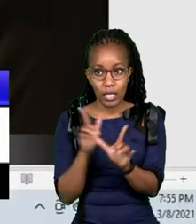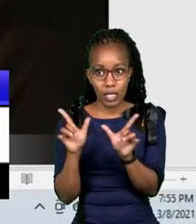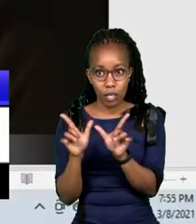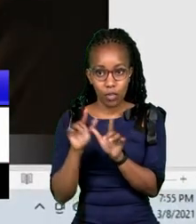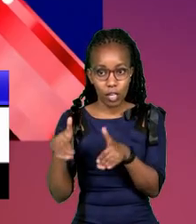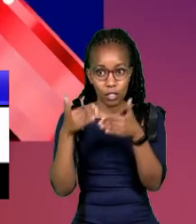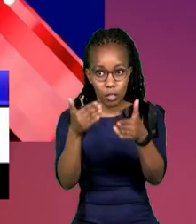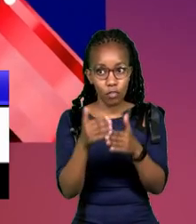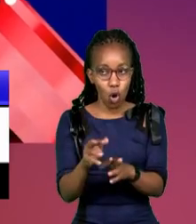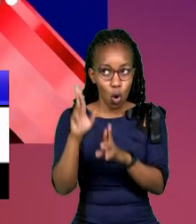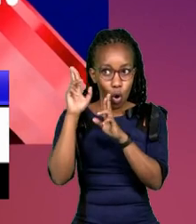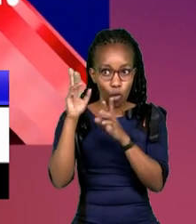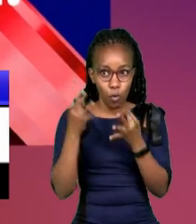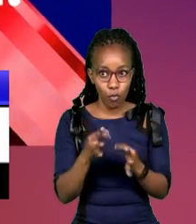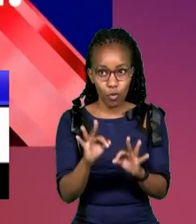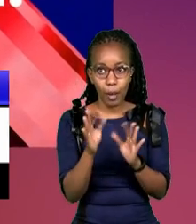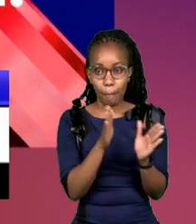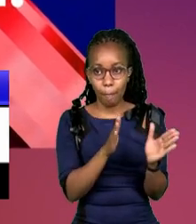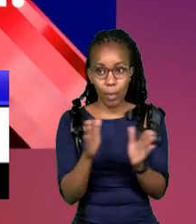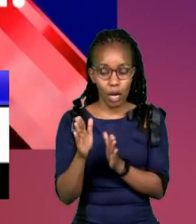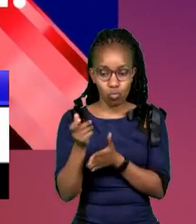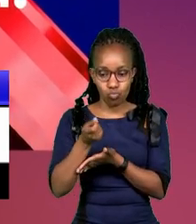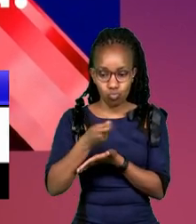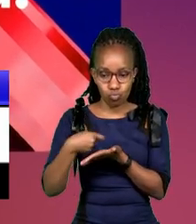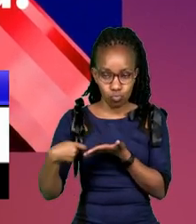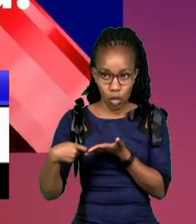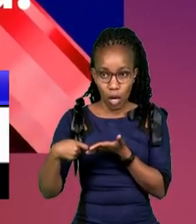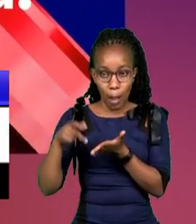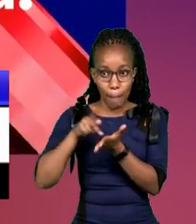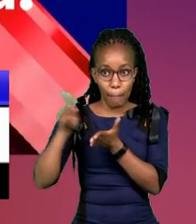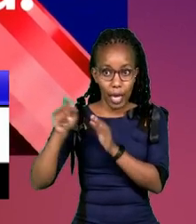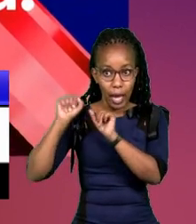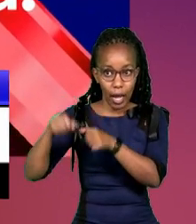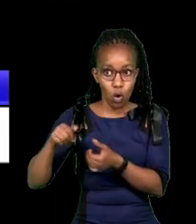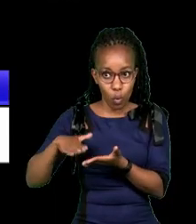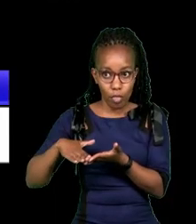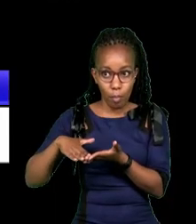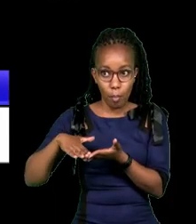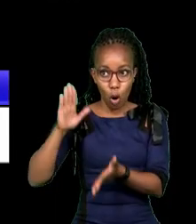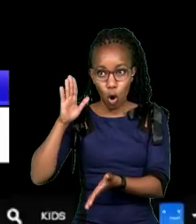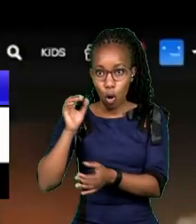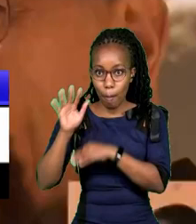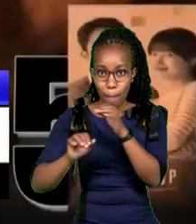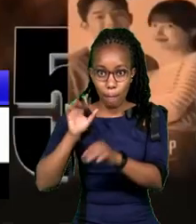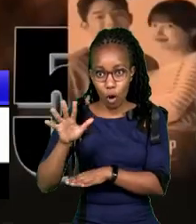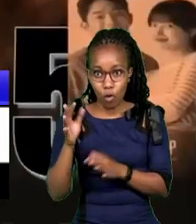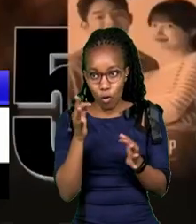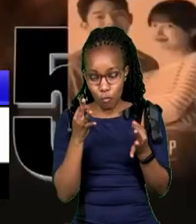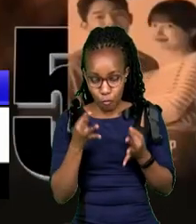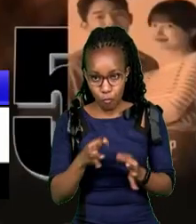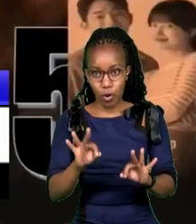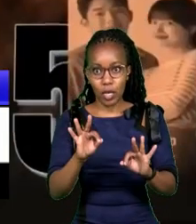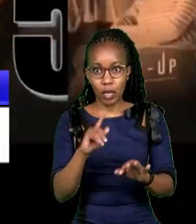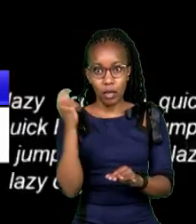Netflix hopes that the free plan will lead to users signing up for a paid option with more content. The free plan will roll out across Kenya